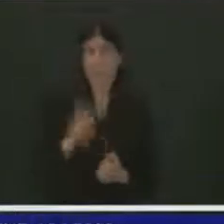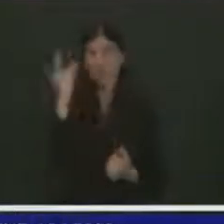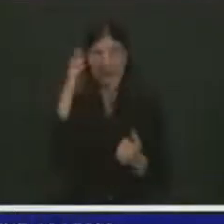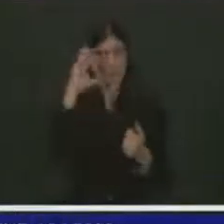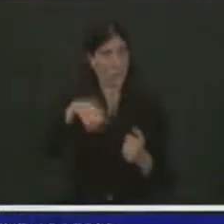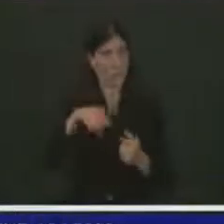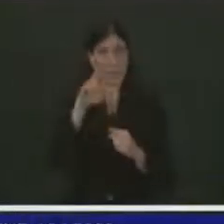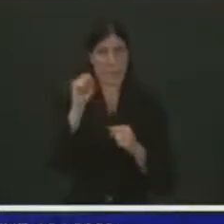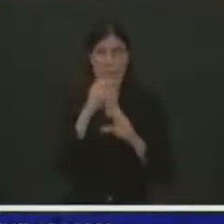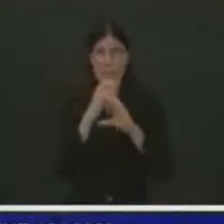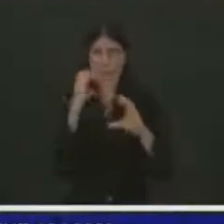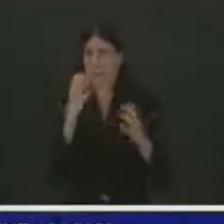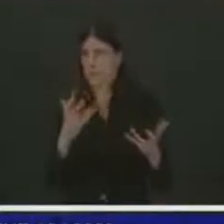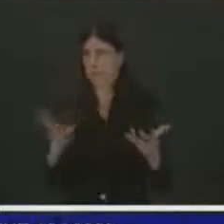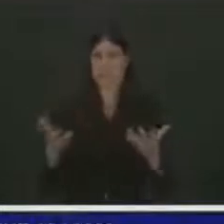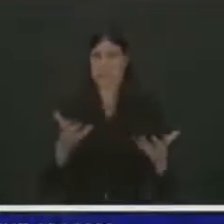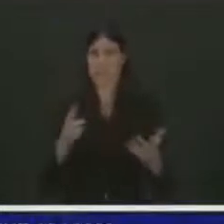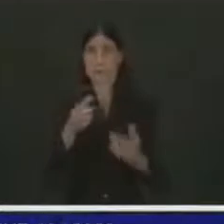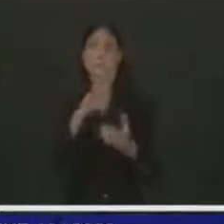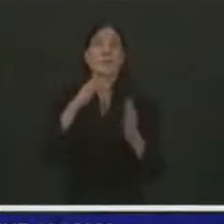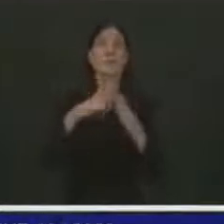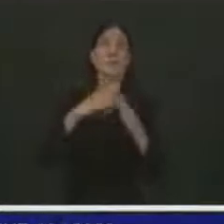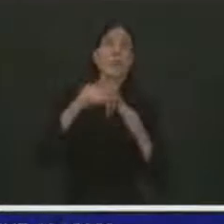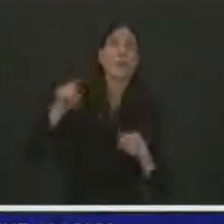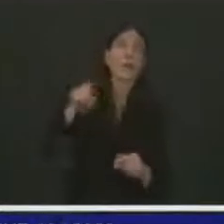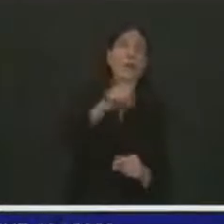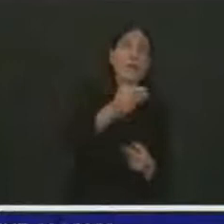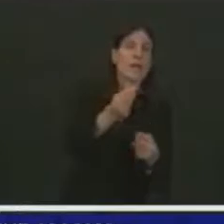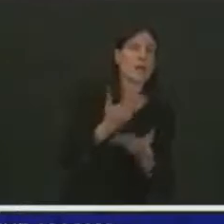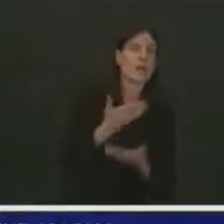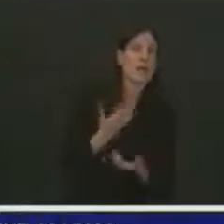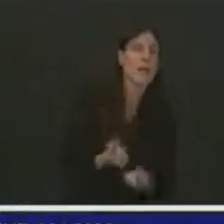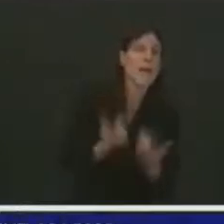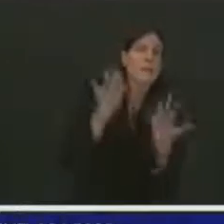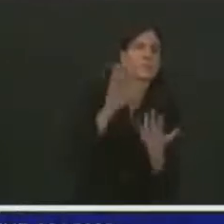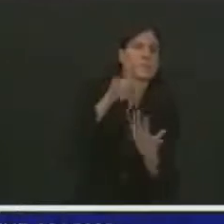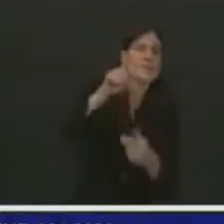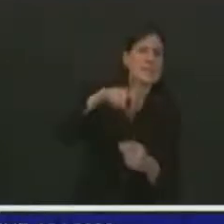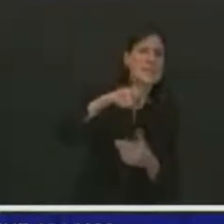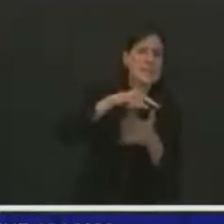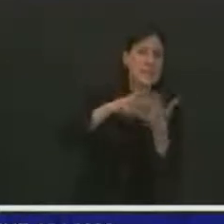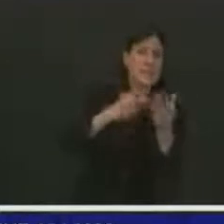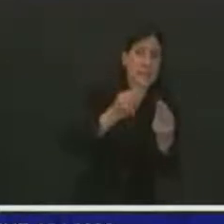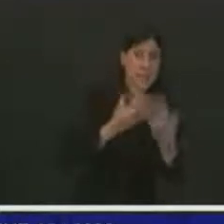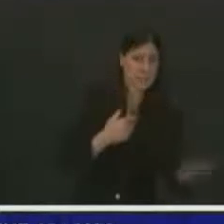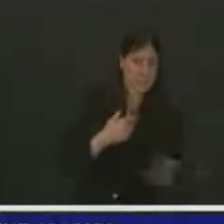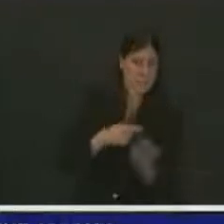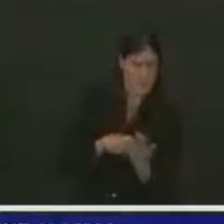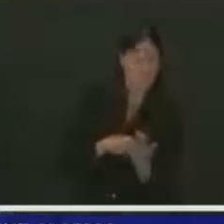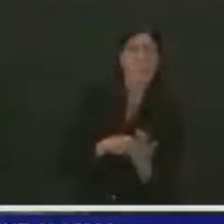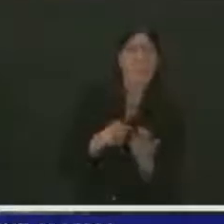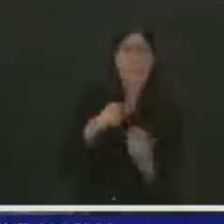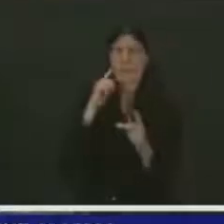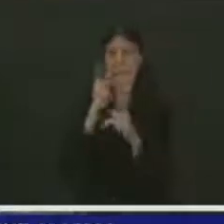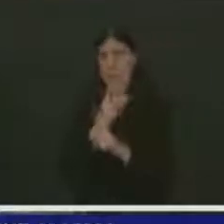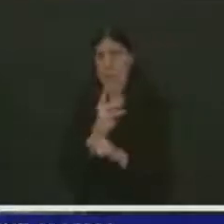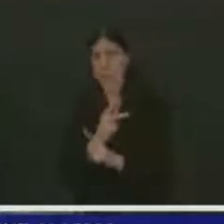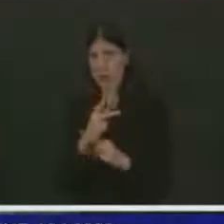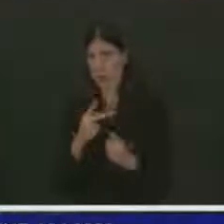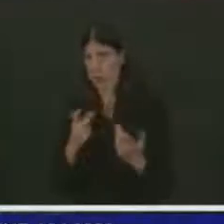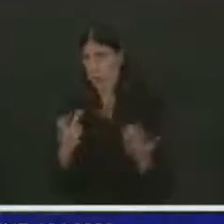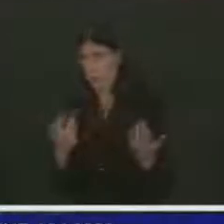then my hope, plan, expectation, and prayer is that we're going to get more stimulus to help balance the budget. And then we use some